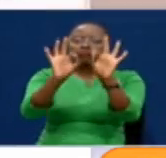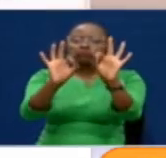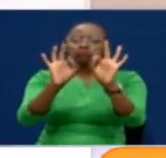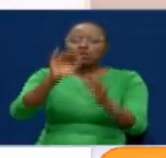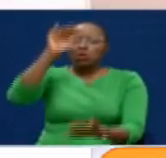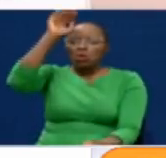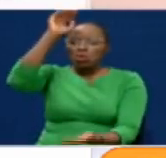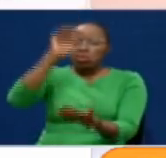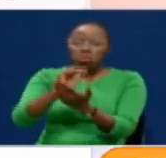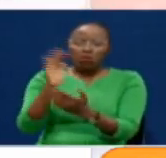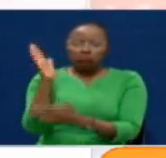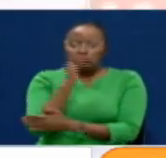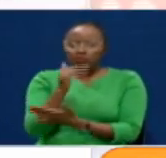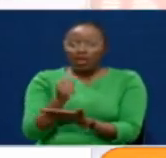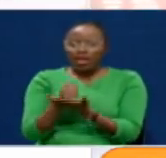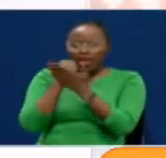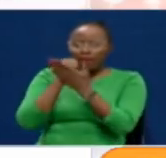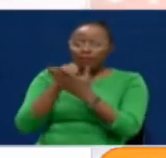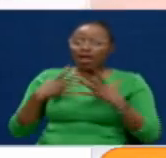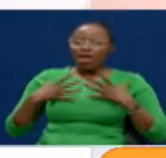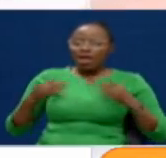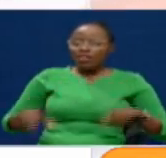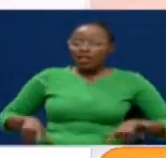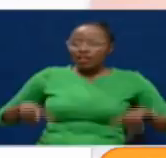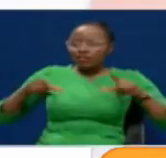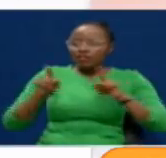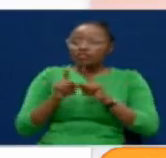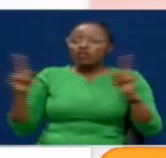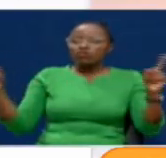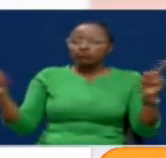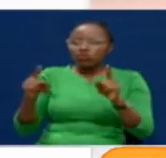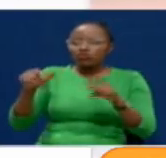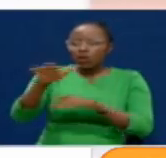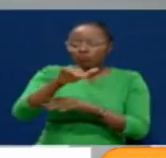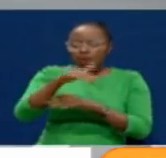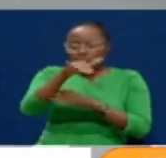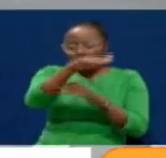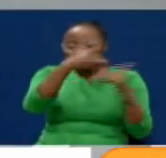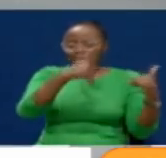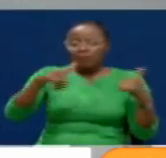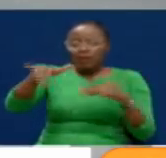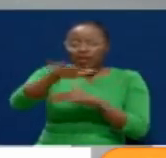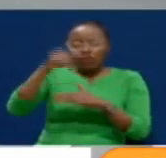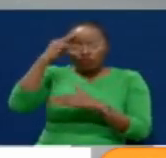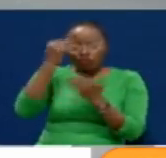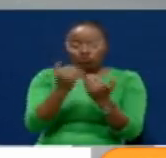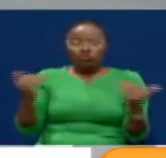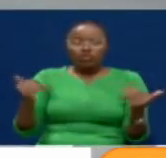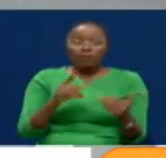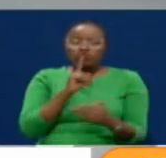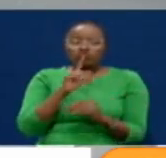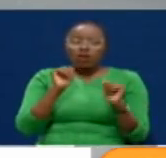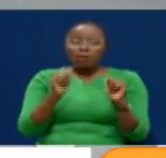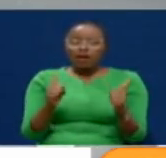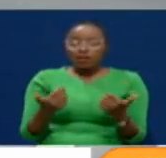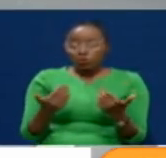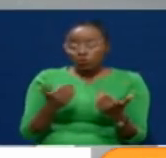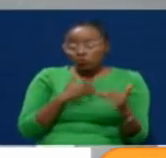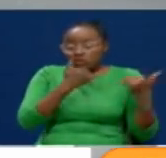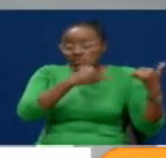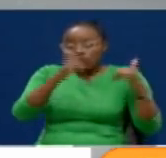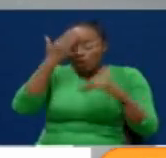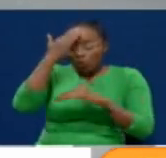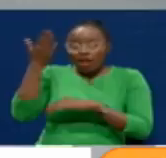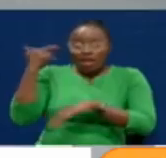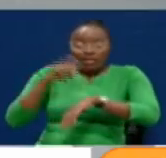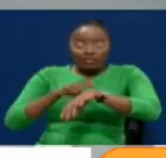reduce pollution, improve healthy living, and create temporary play zones for children. Well, I'm not sure they're still intending to implement that, because the last time